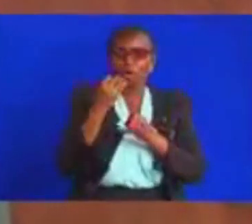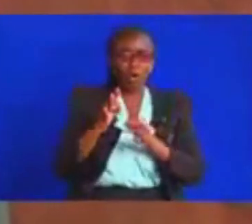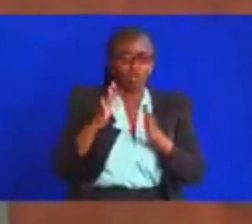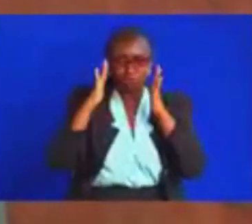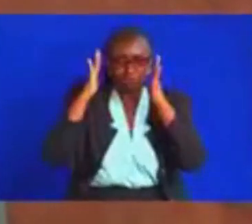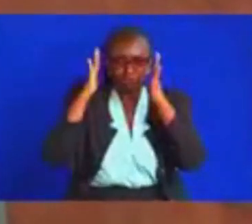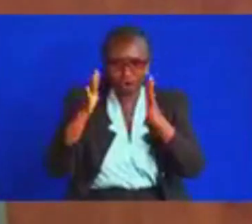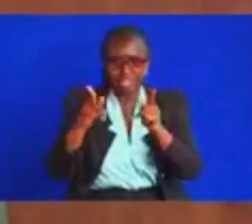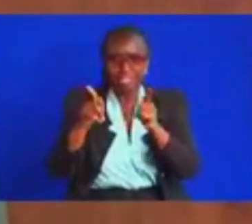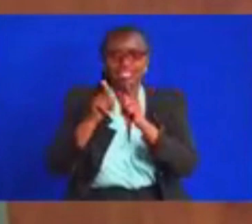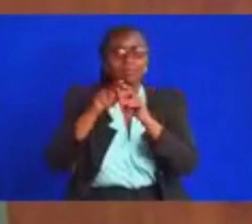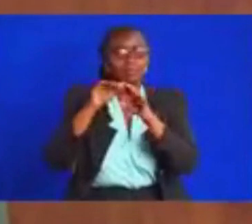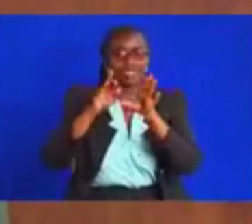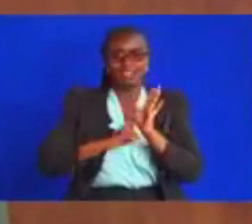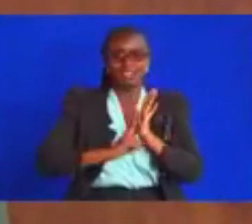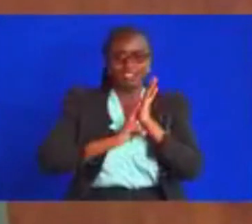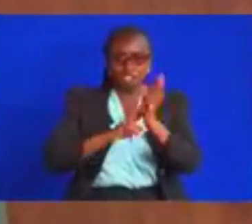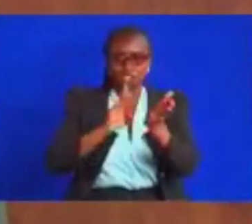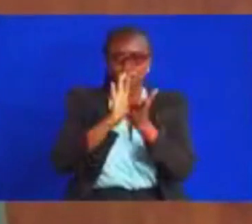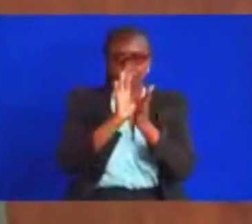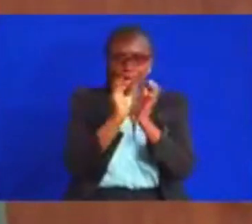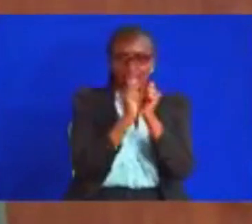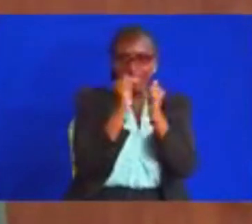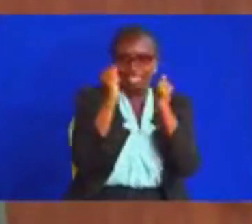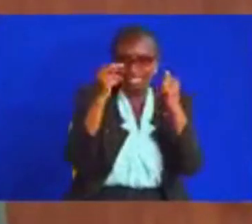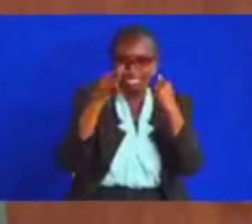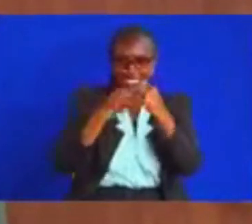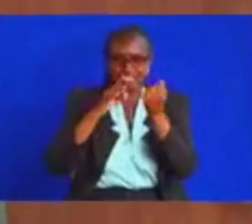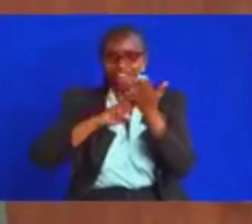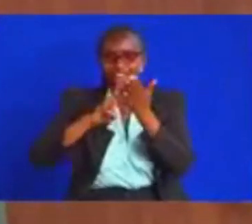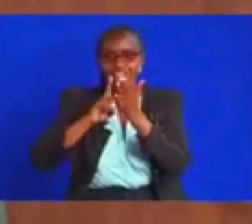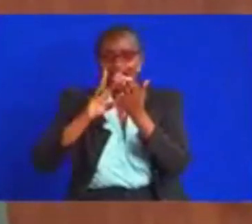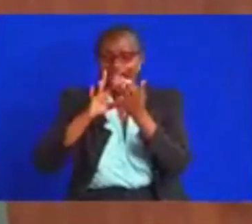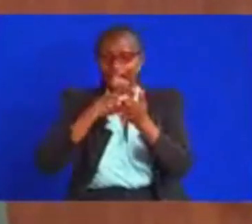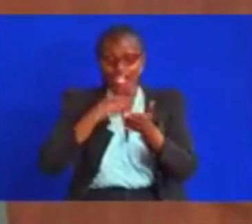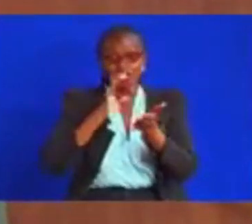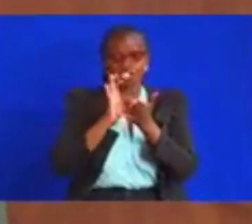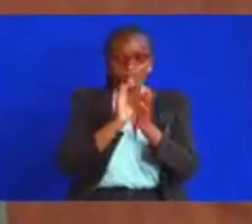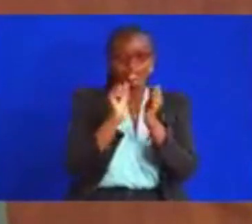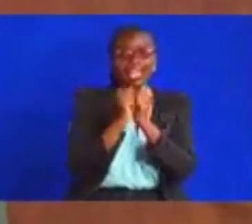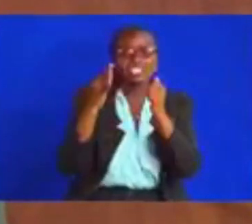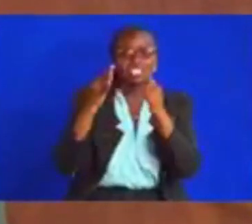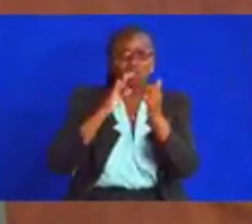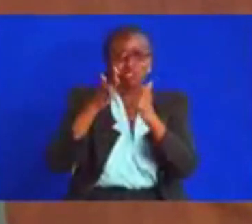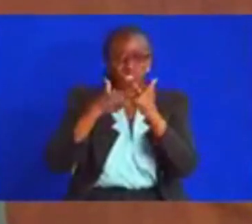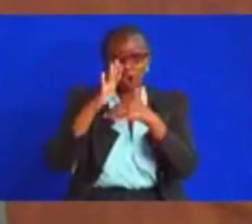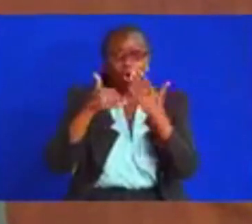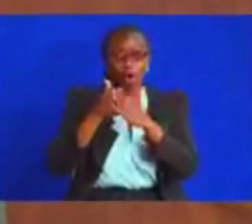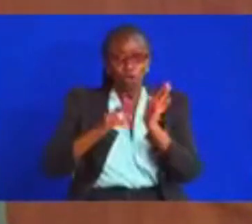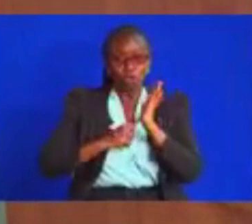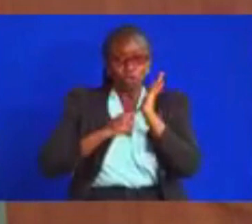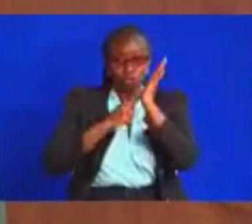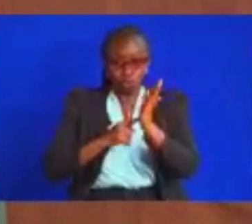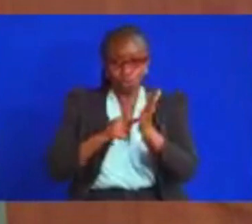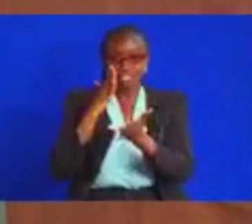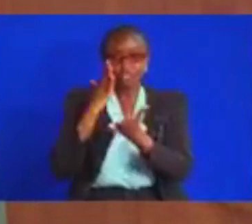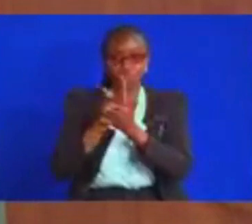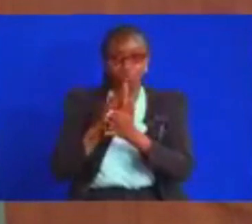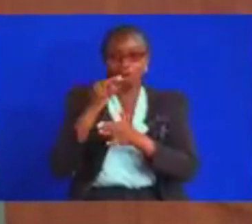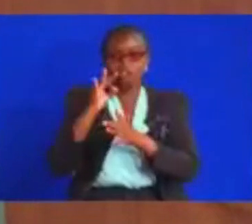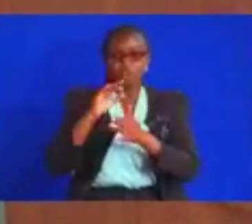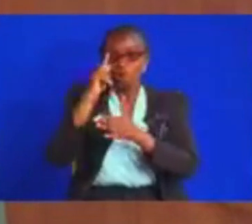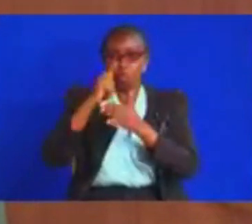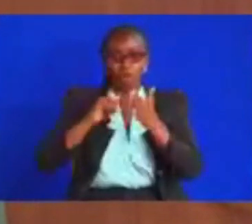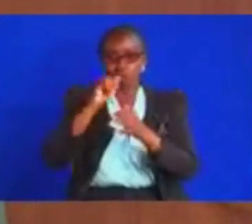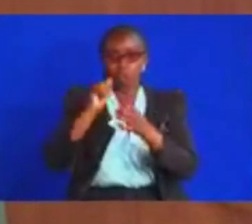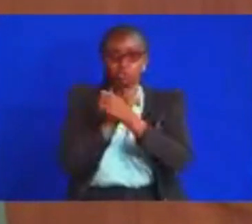In Revelations 18 and then 19, those two chapters reveal the portrait of what John called the Lamb's